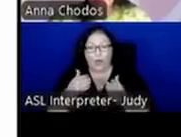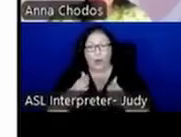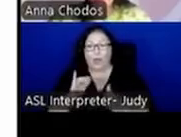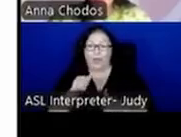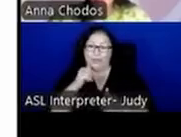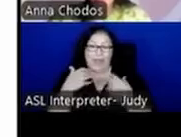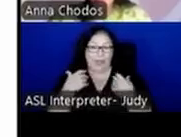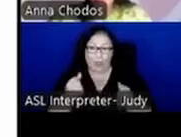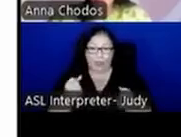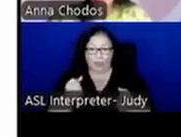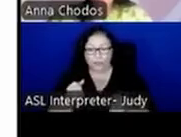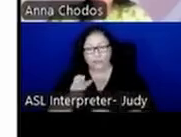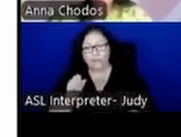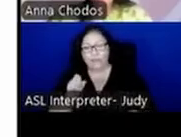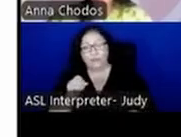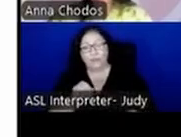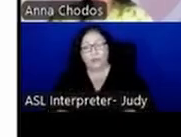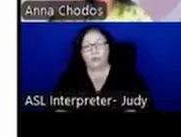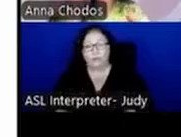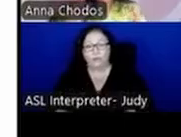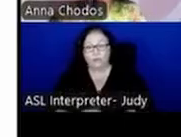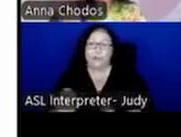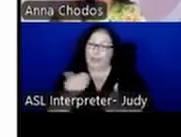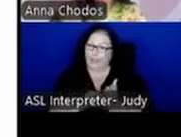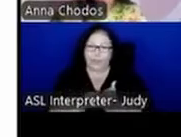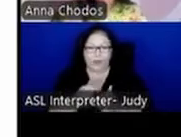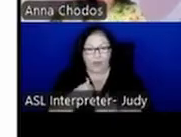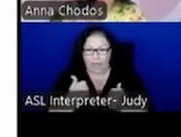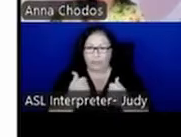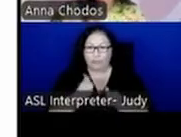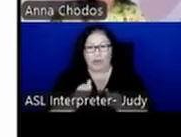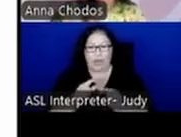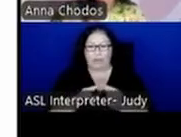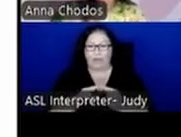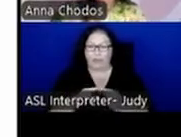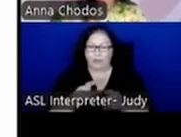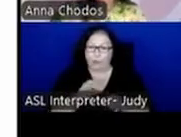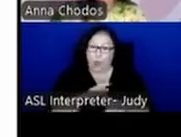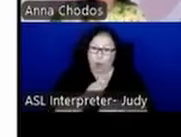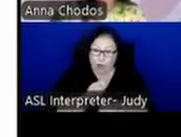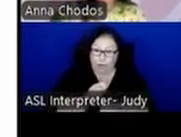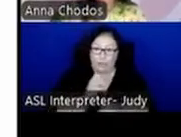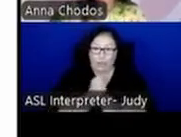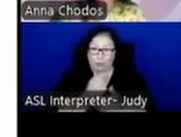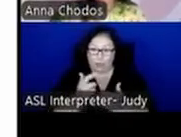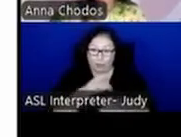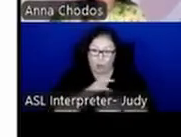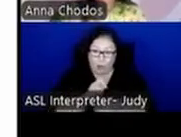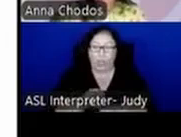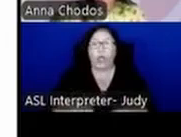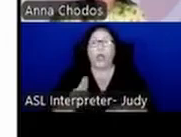I try to take this early, try to get resources early, use respite as much as possible early, even if it doesn't feel